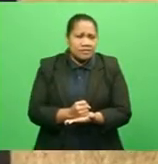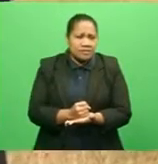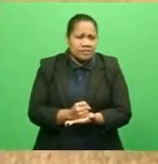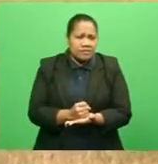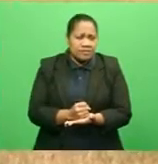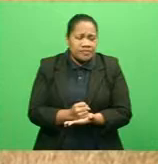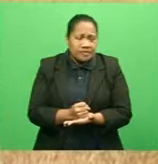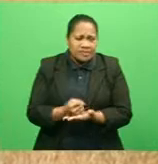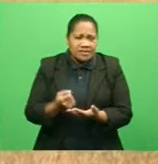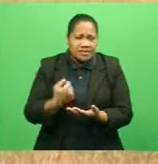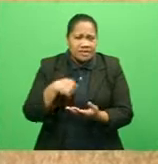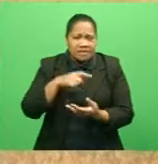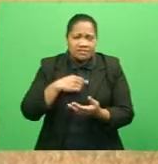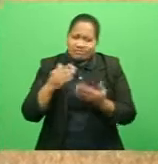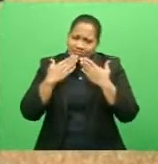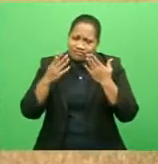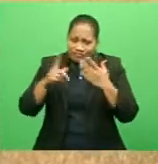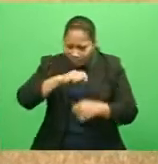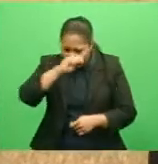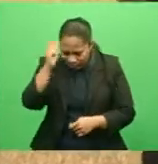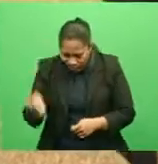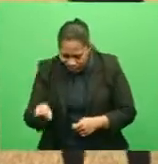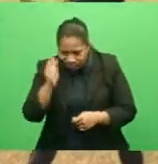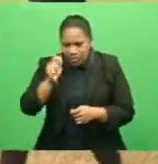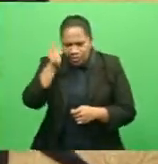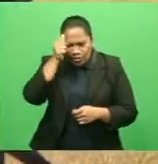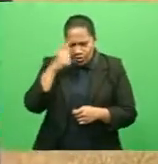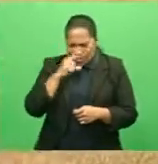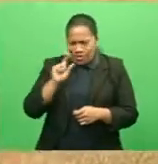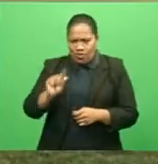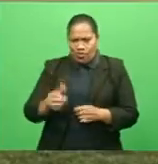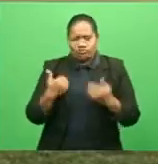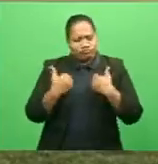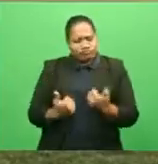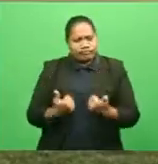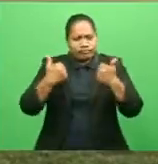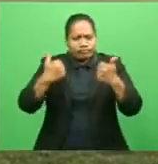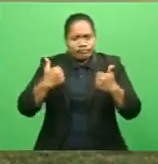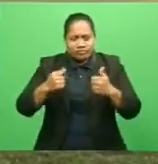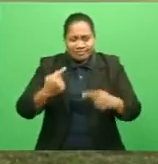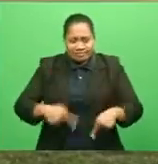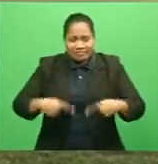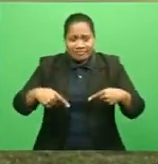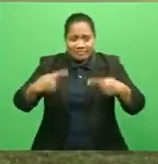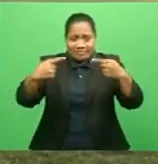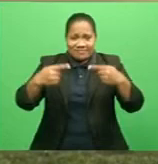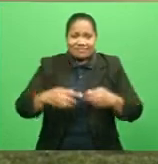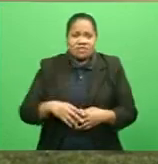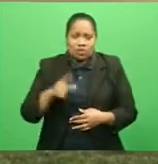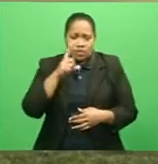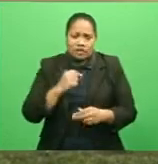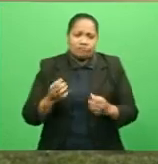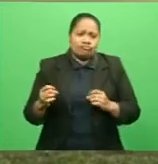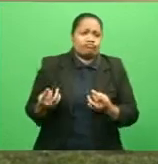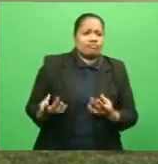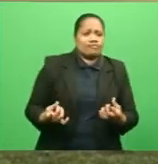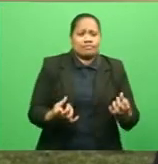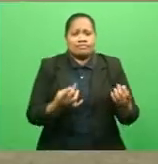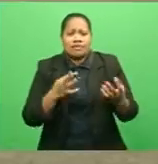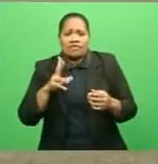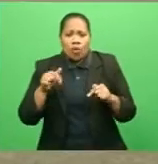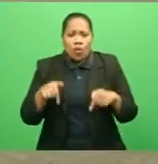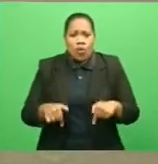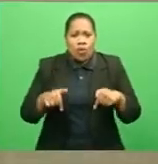hearts out, and we know we can do well in this IDC, and we are preparing well for this